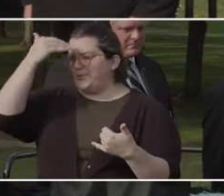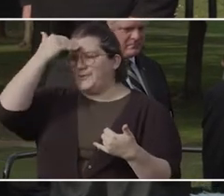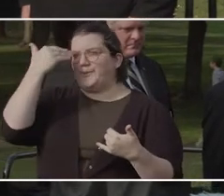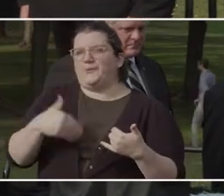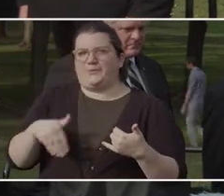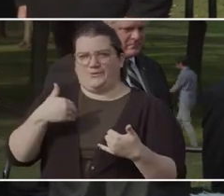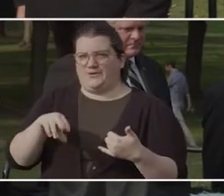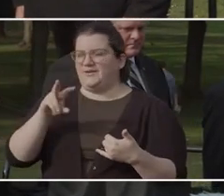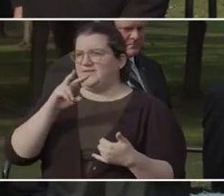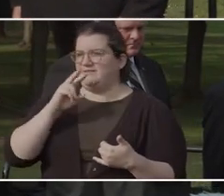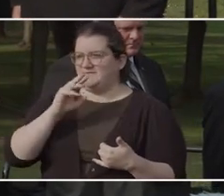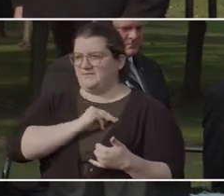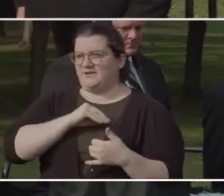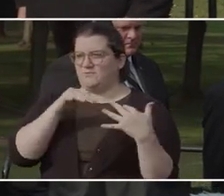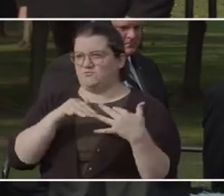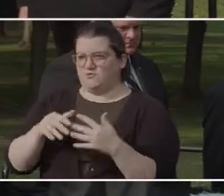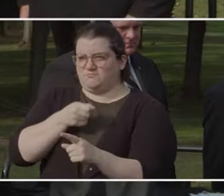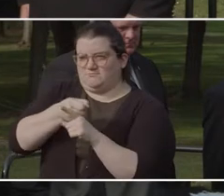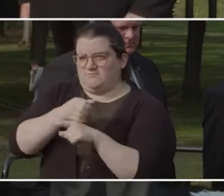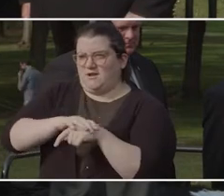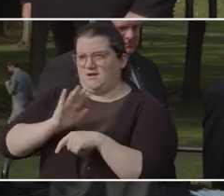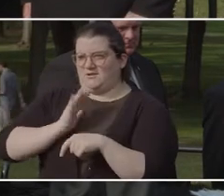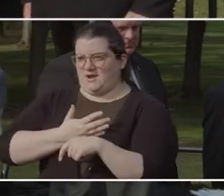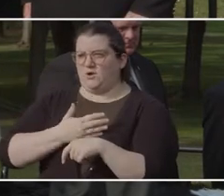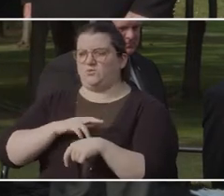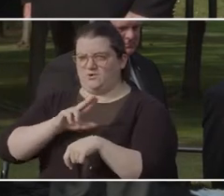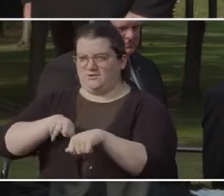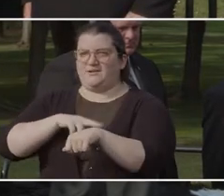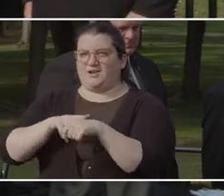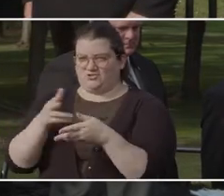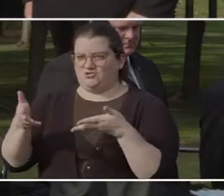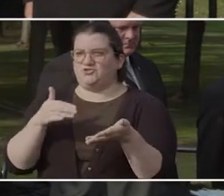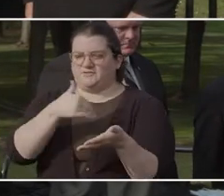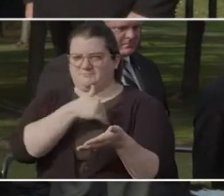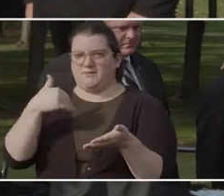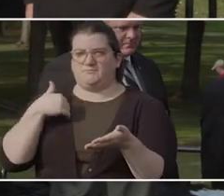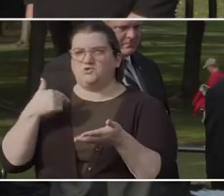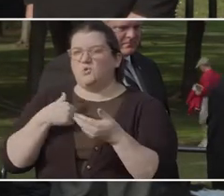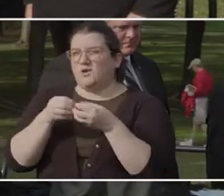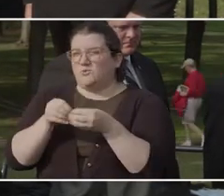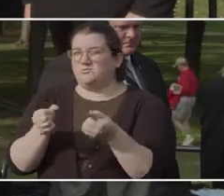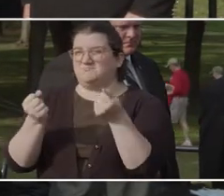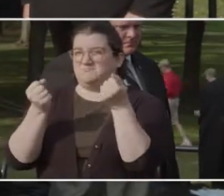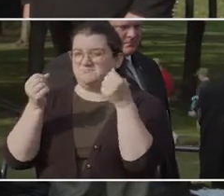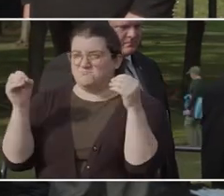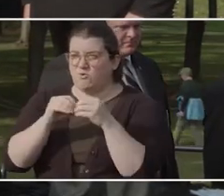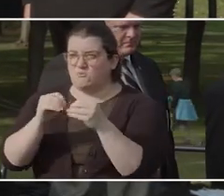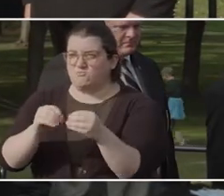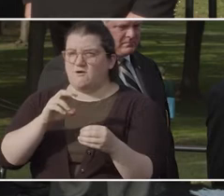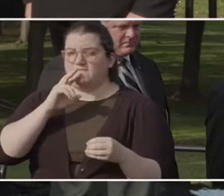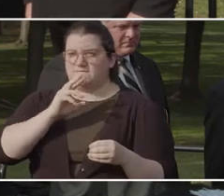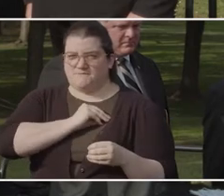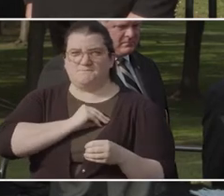War on our nation's service members. We lose more and more veterans every day to Vietnam-related causes. It